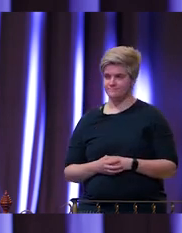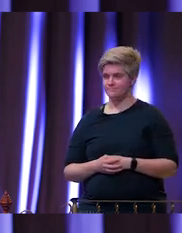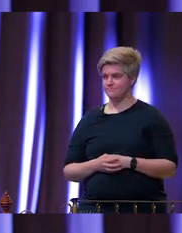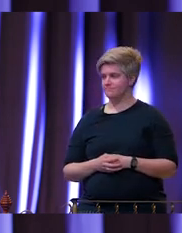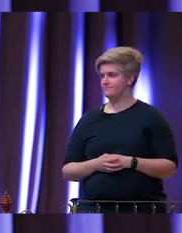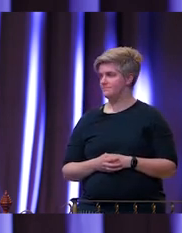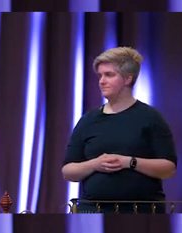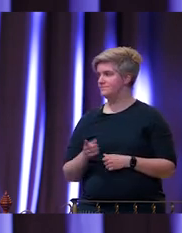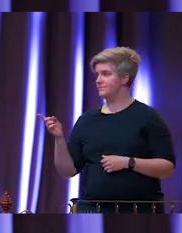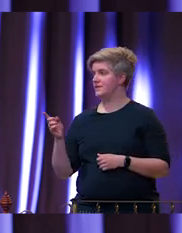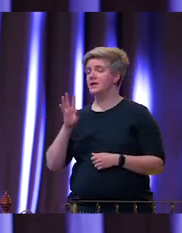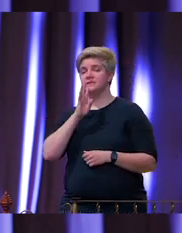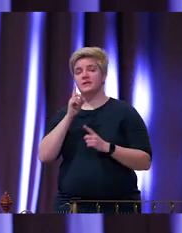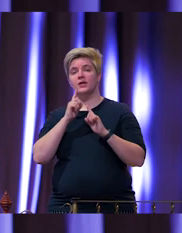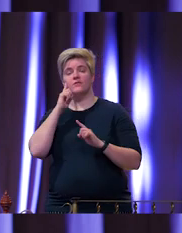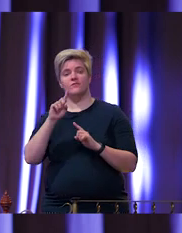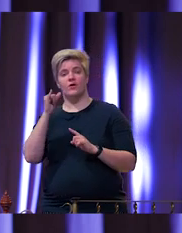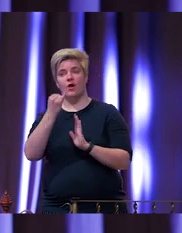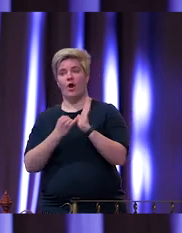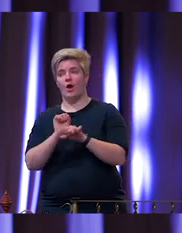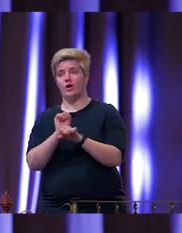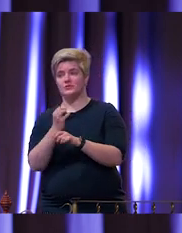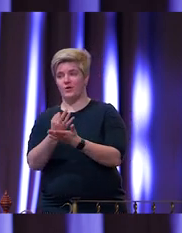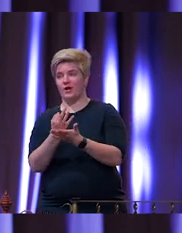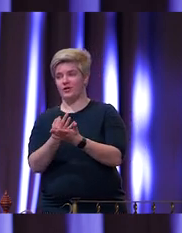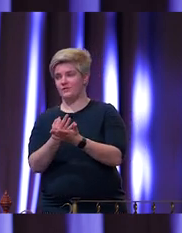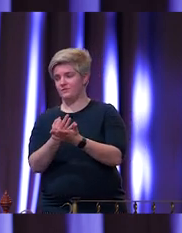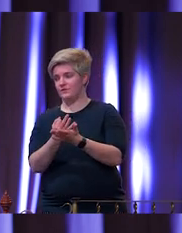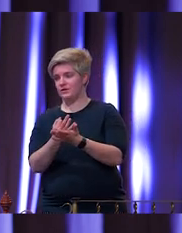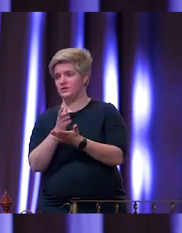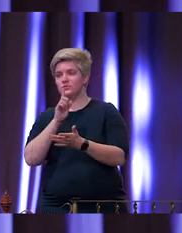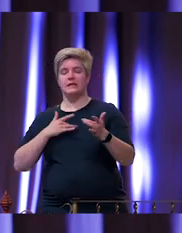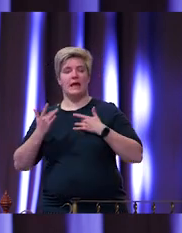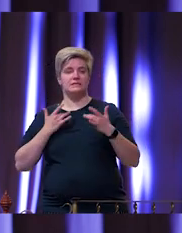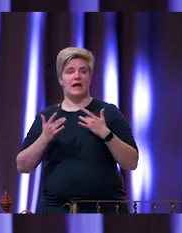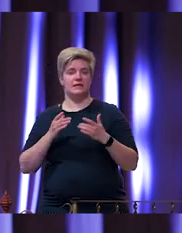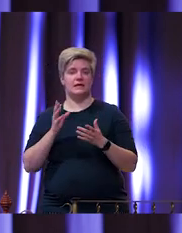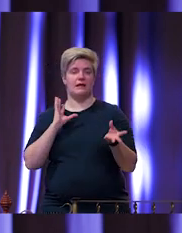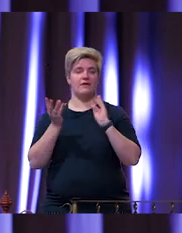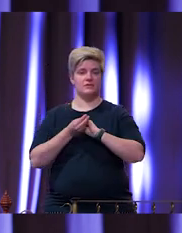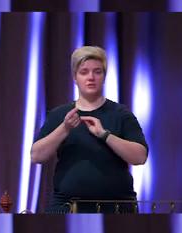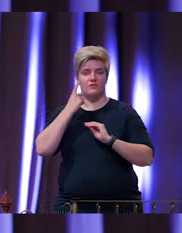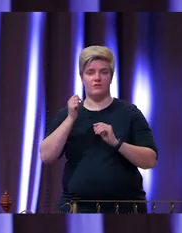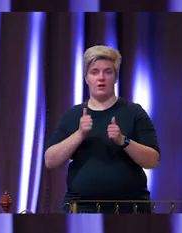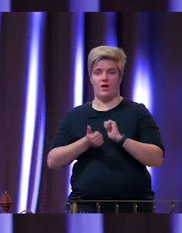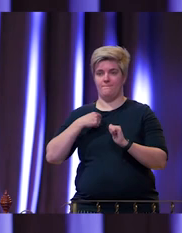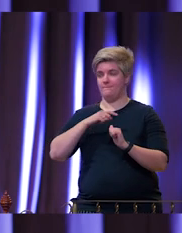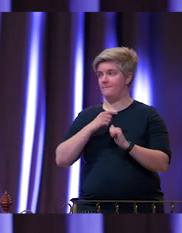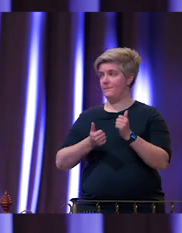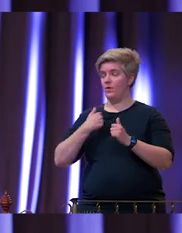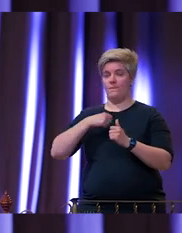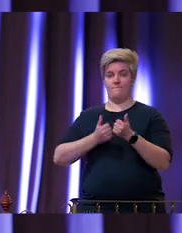Speaking for Arts Work Fund, the exciting evolutions for us most immediately are offering